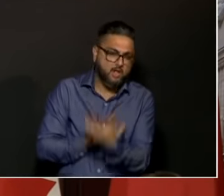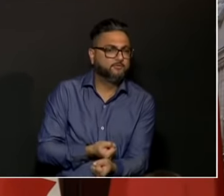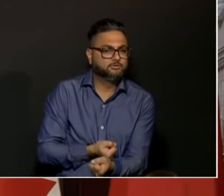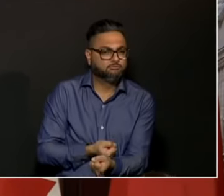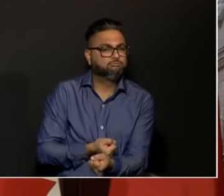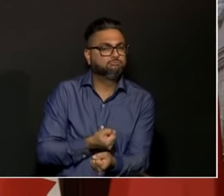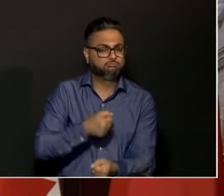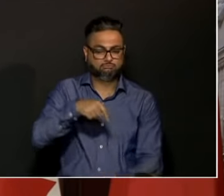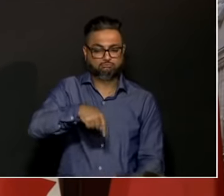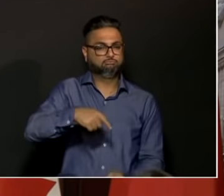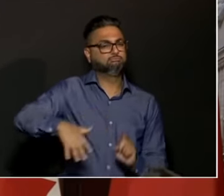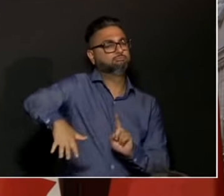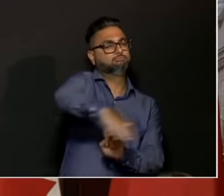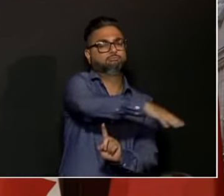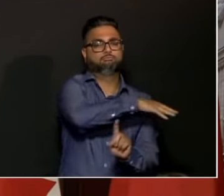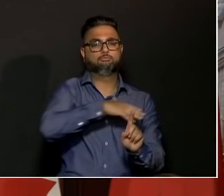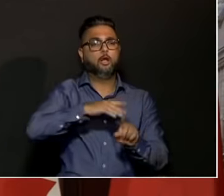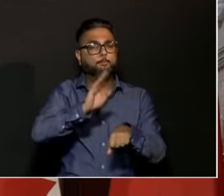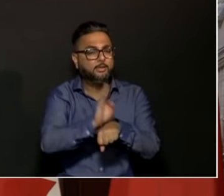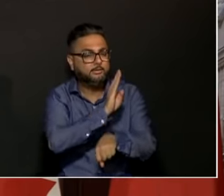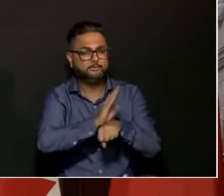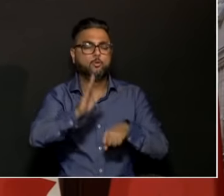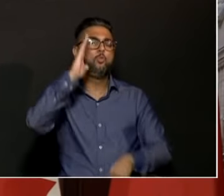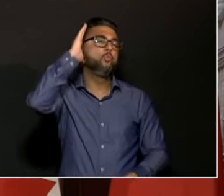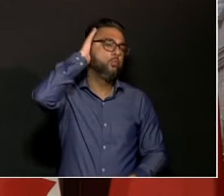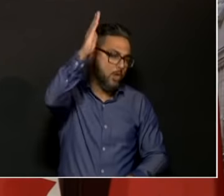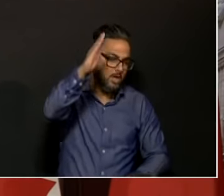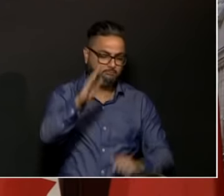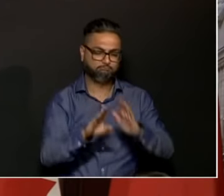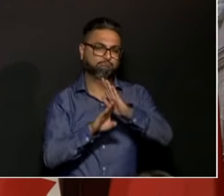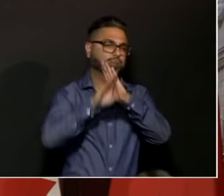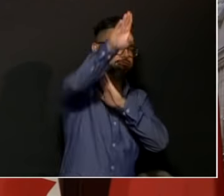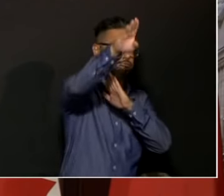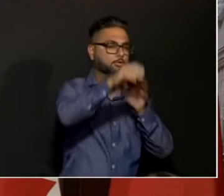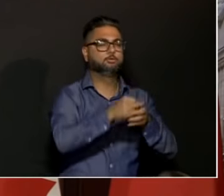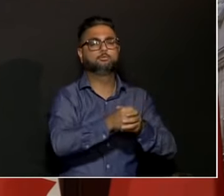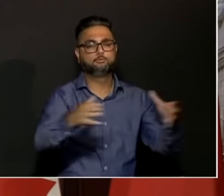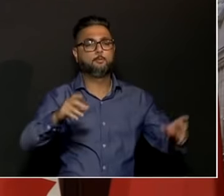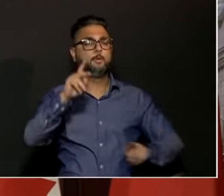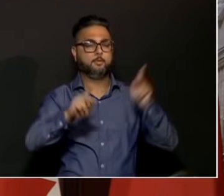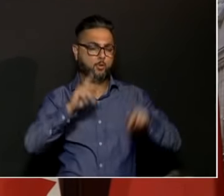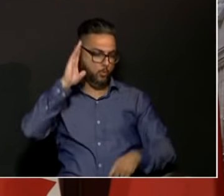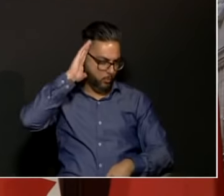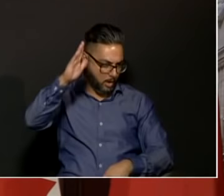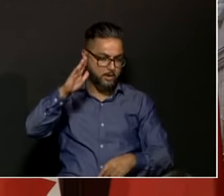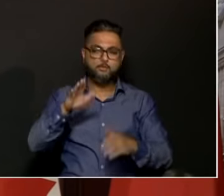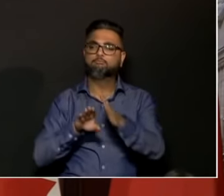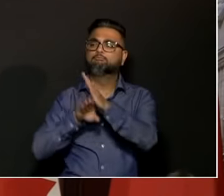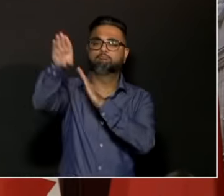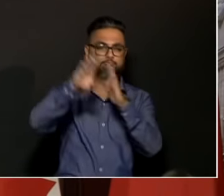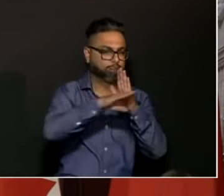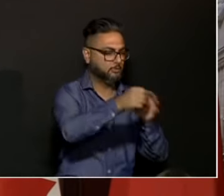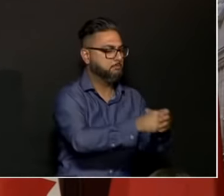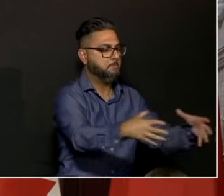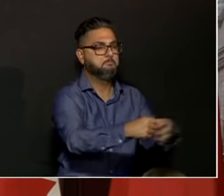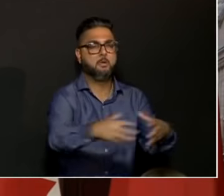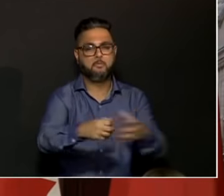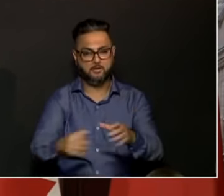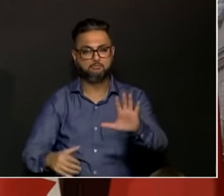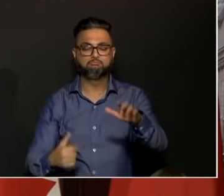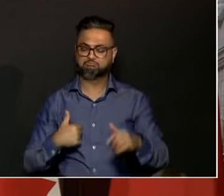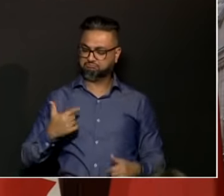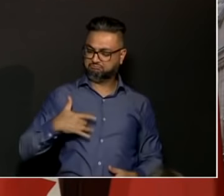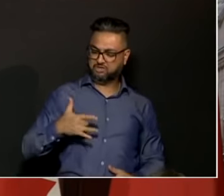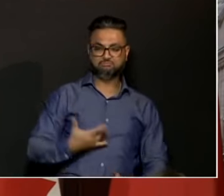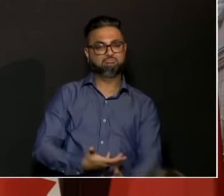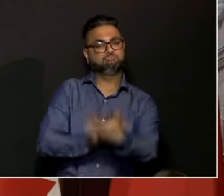environment that companies will thrive and prosper and grow, and therefore people will thrive and prosper and grow. That I'm confident in,